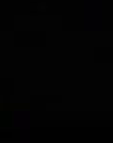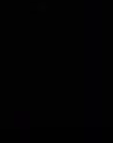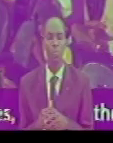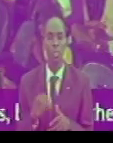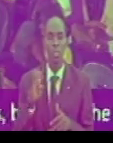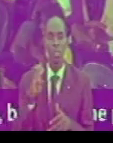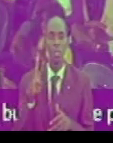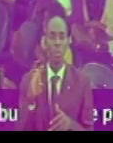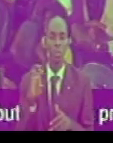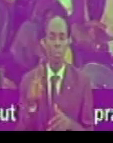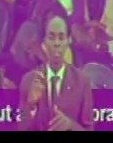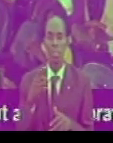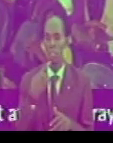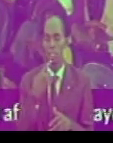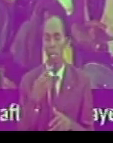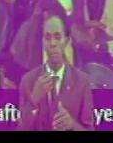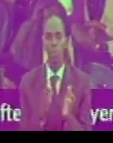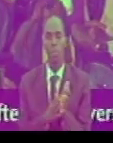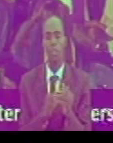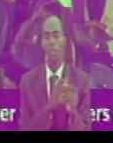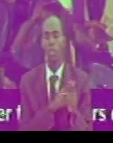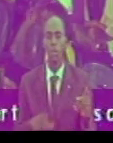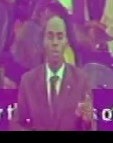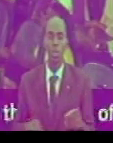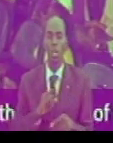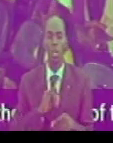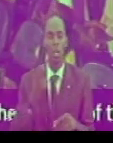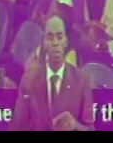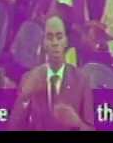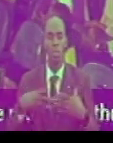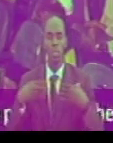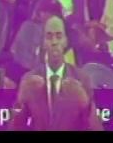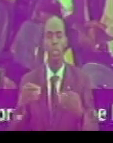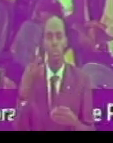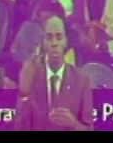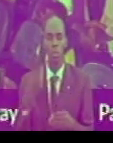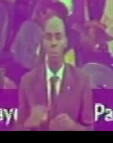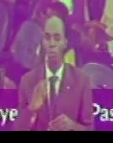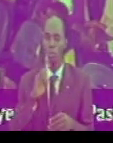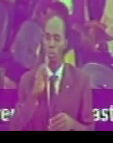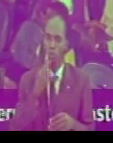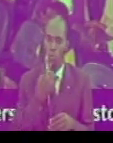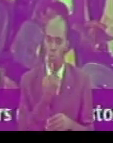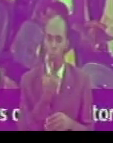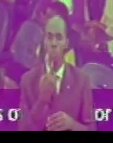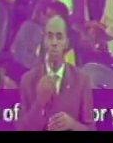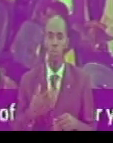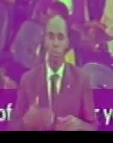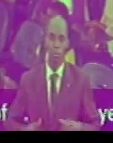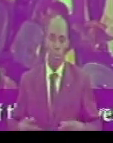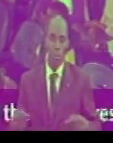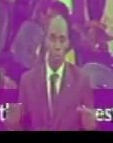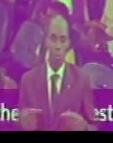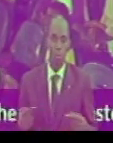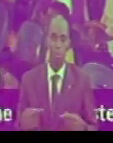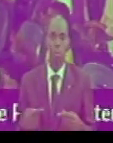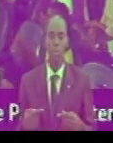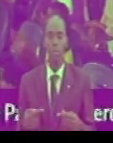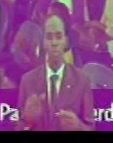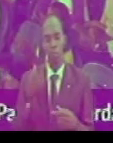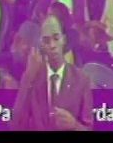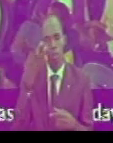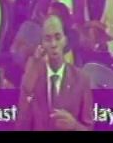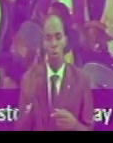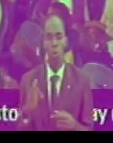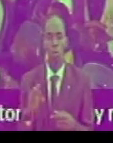abdominal pain. This was due to gastric ulcer, but it bowed to the name of Jesus. Praise the